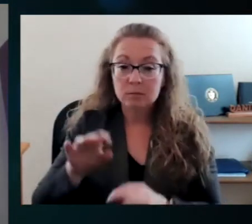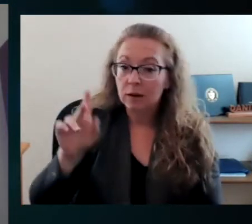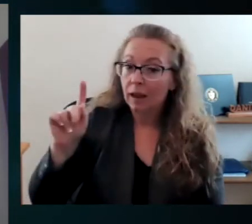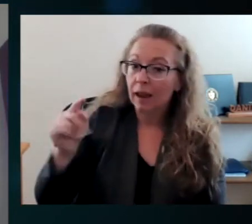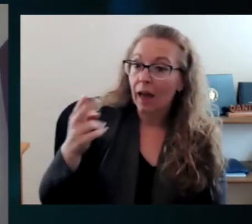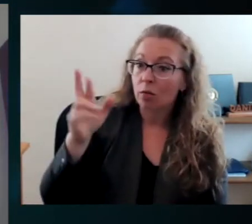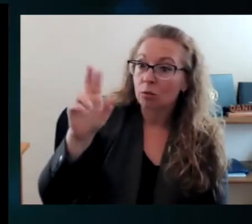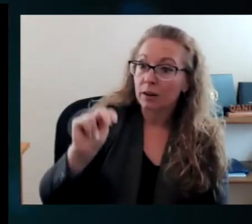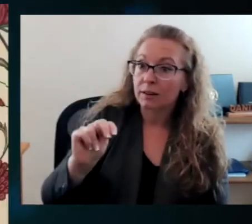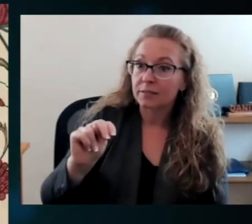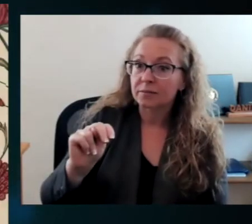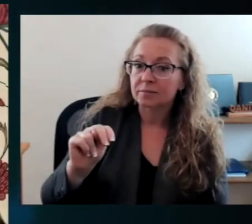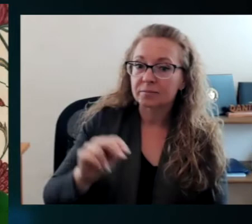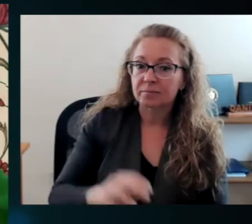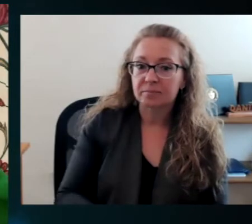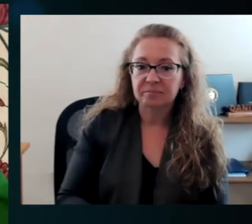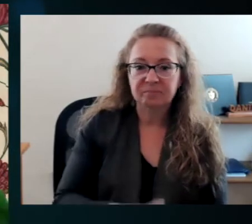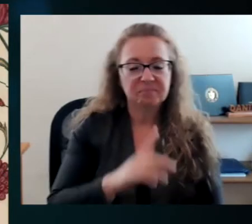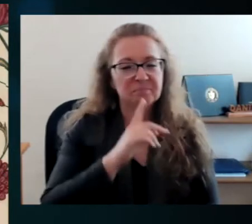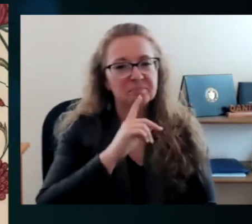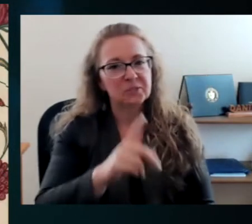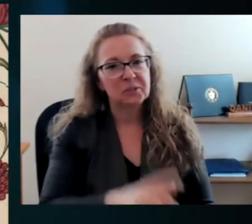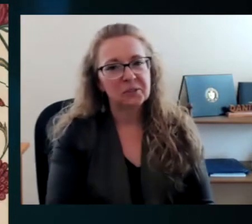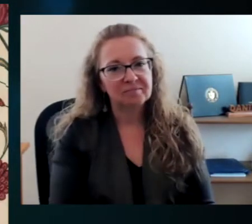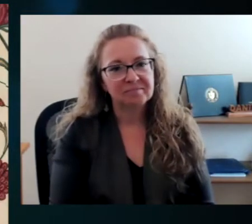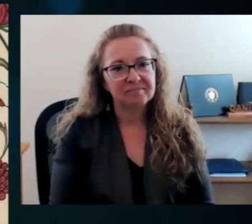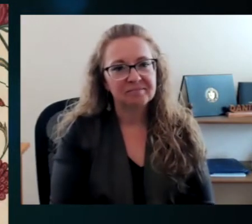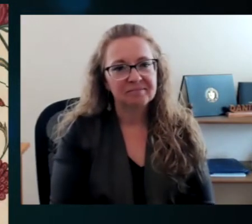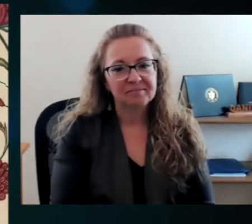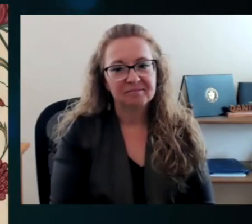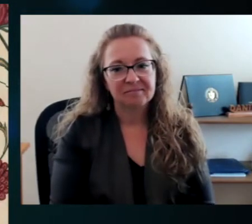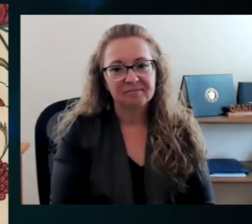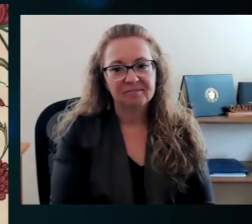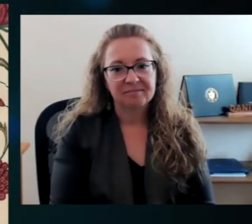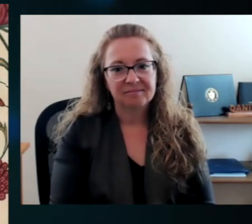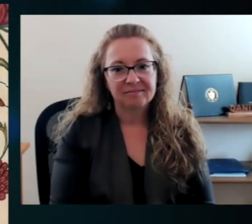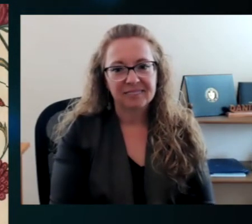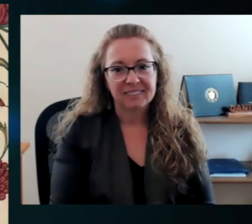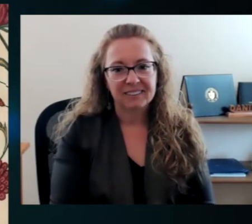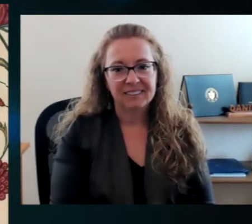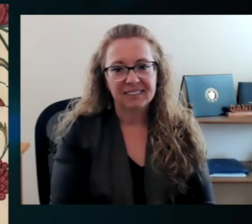Oh yeah, I'll turn on my video. Sorry, I'm in a sweatshirt.